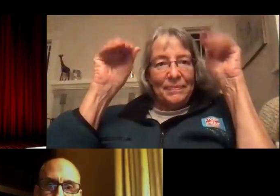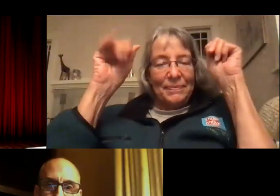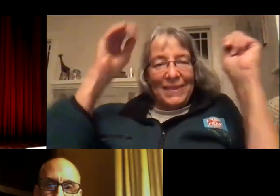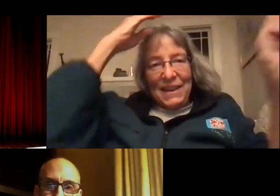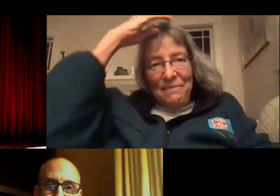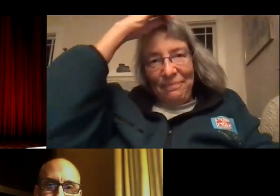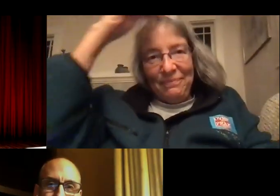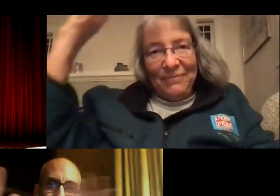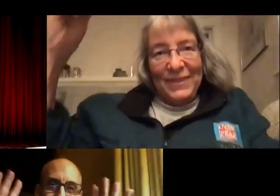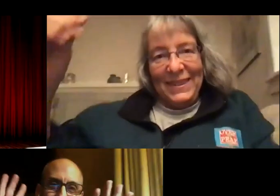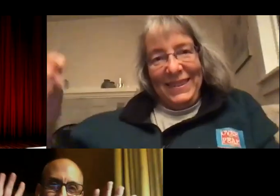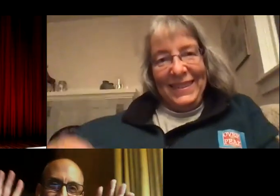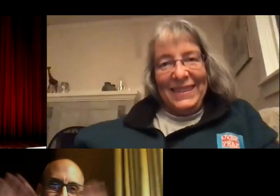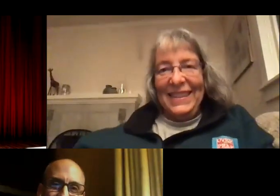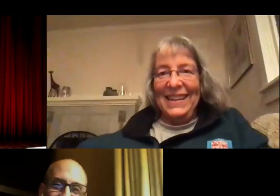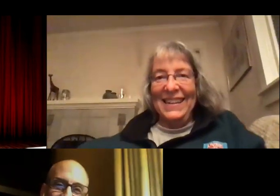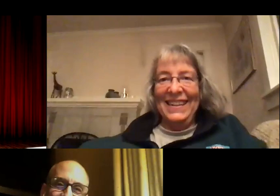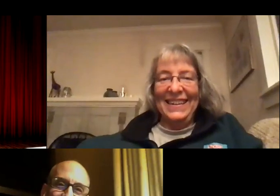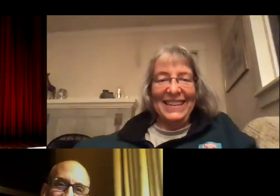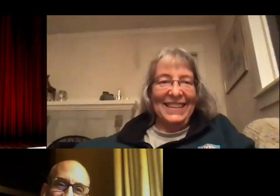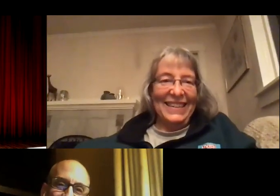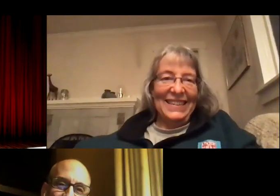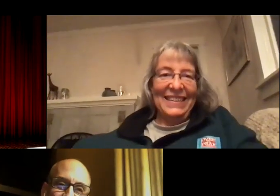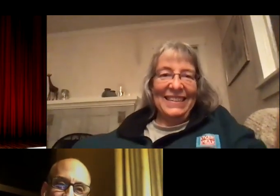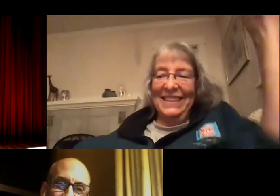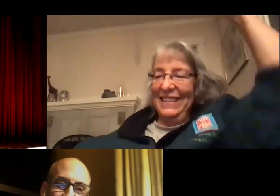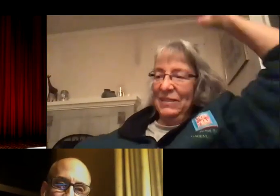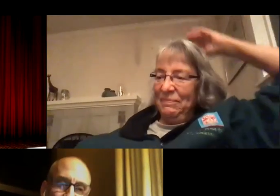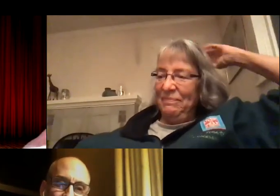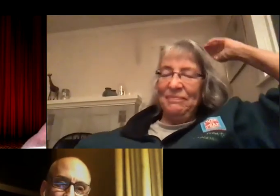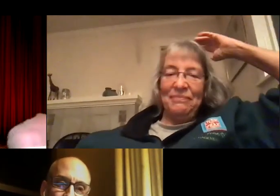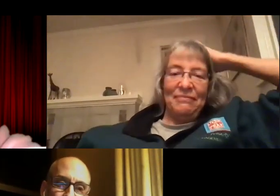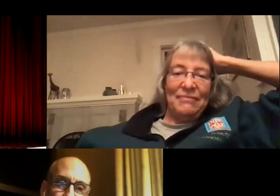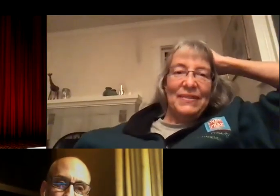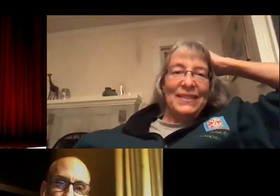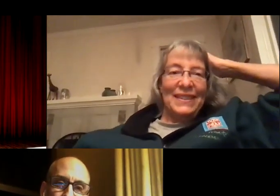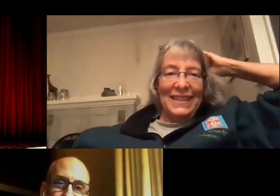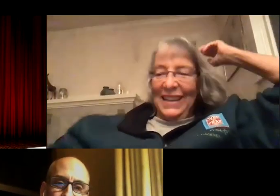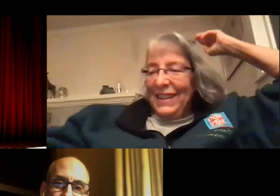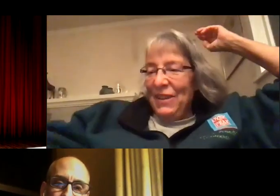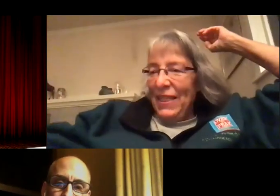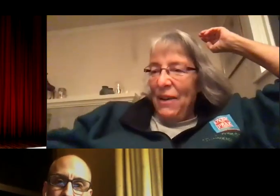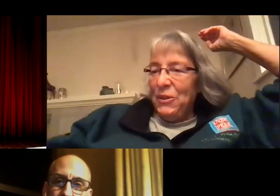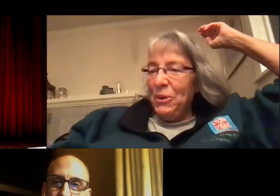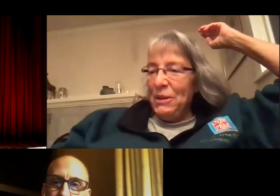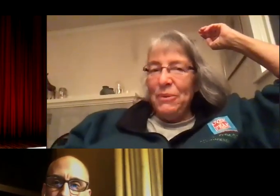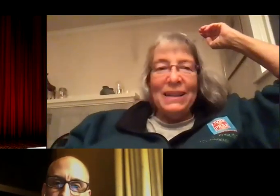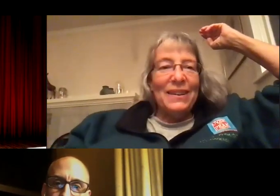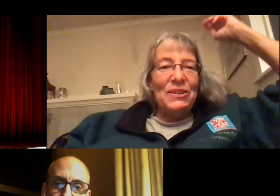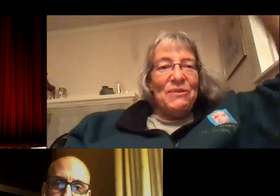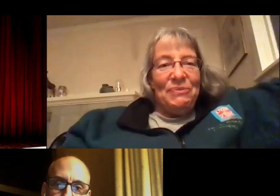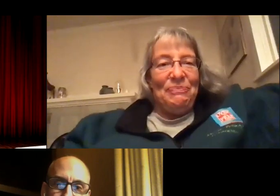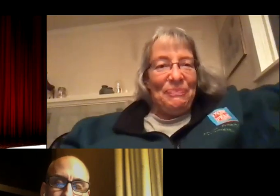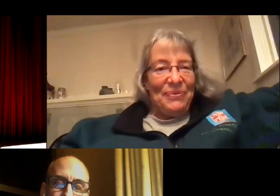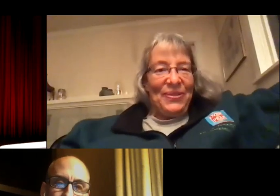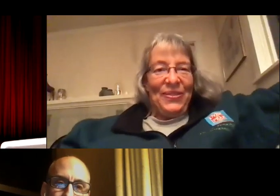we go. Hey, it's John and Judy. Thanks for joining us, guys. What'd you think? What'd you think of that show right there? Well, that was pretty